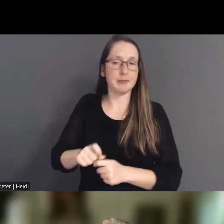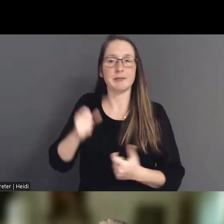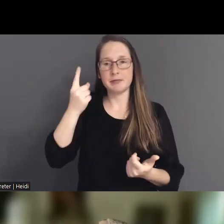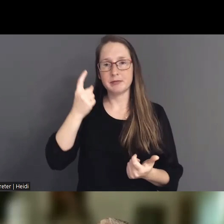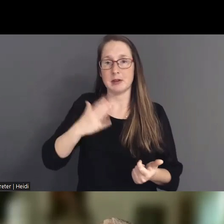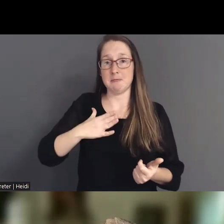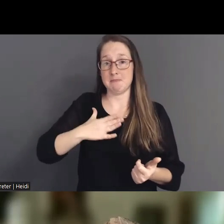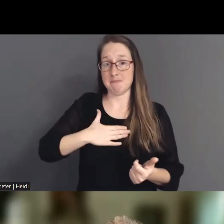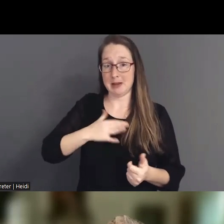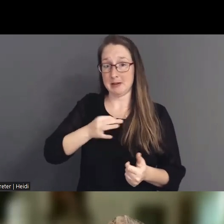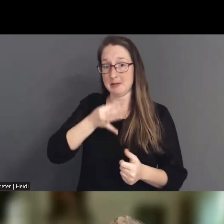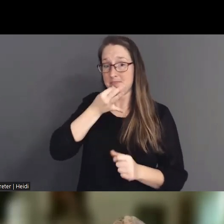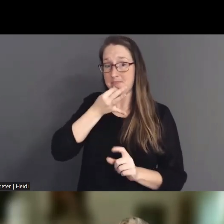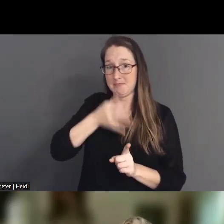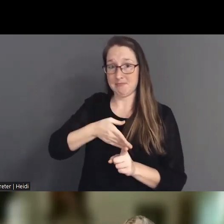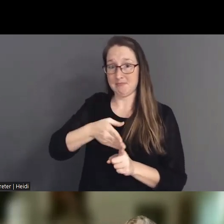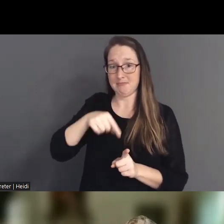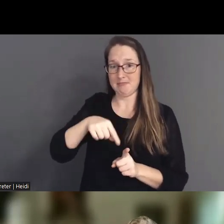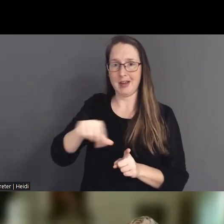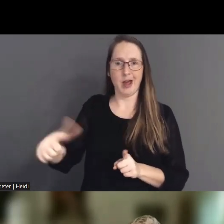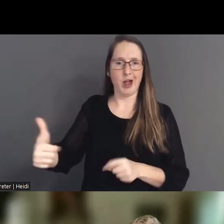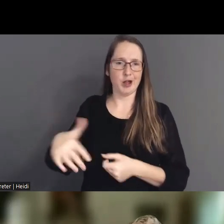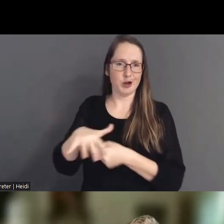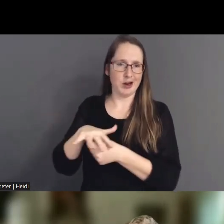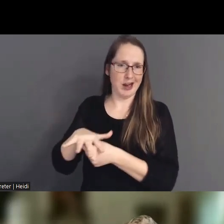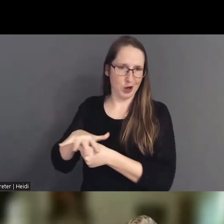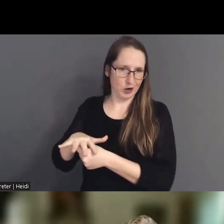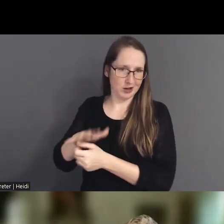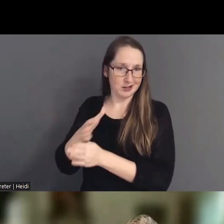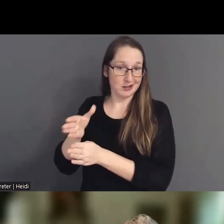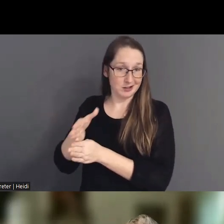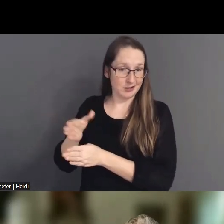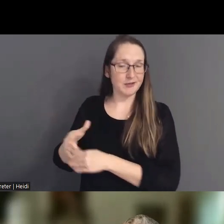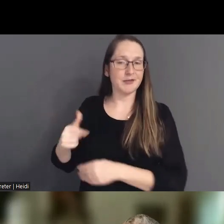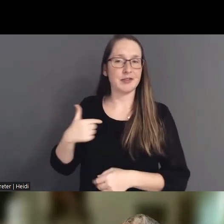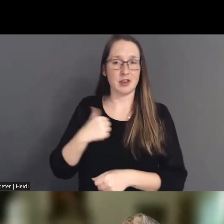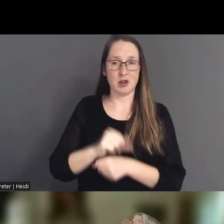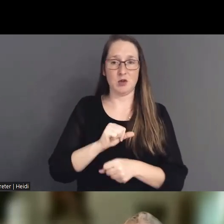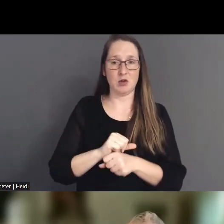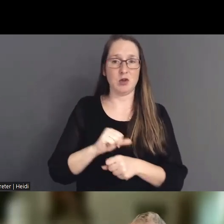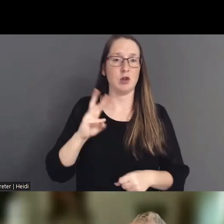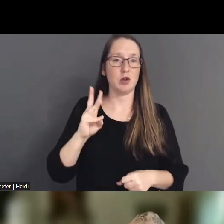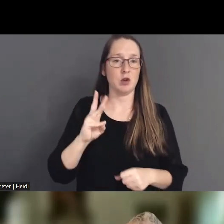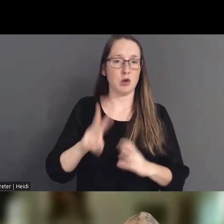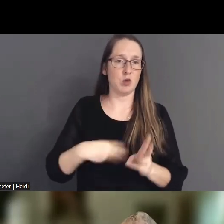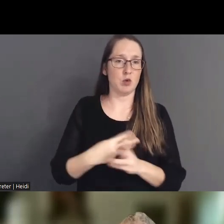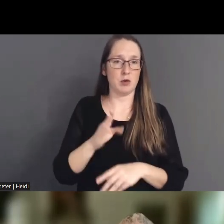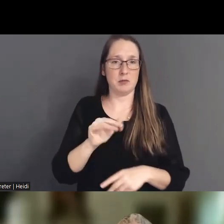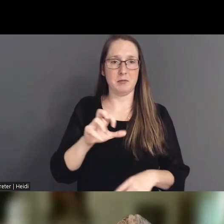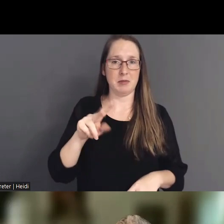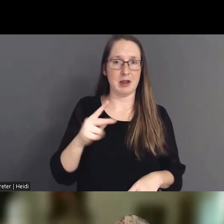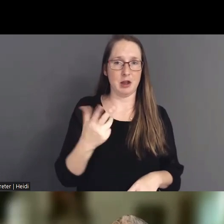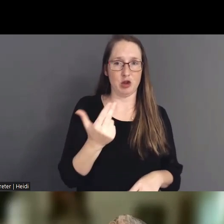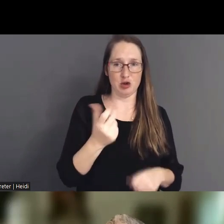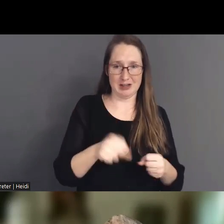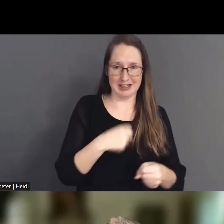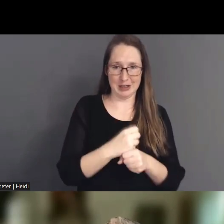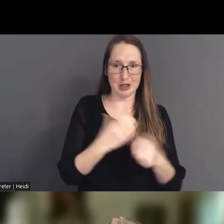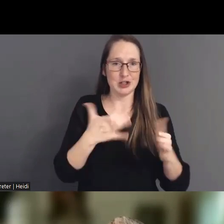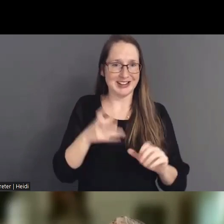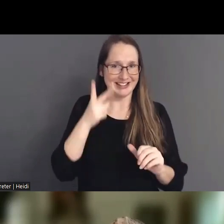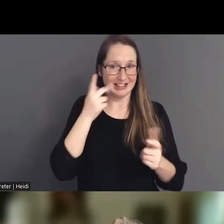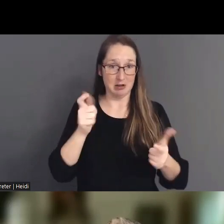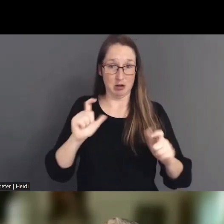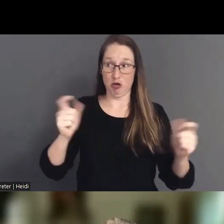my expertise is actually in other areas. I worked at the World Bank for 13 years, where I had a chance to see really